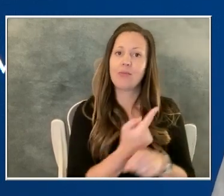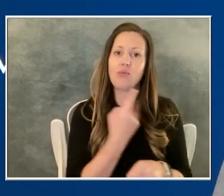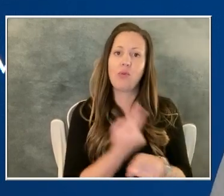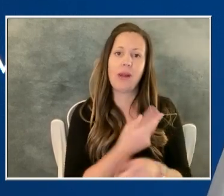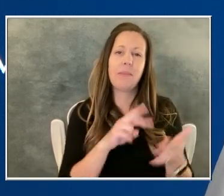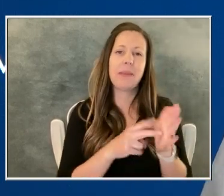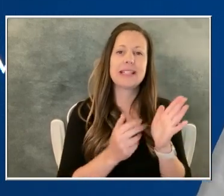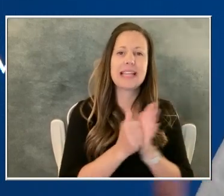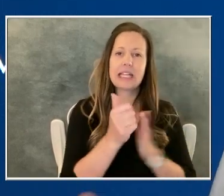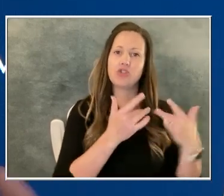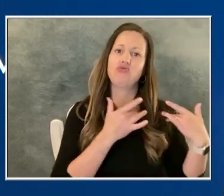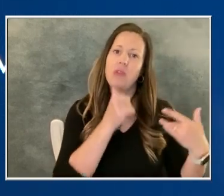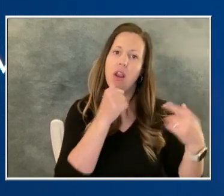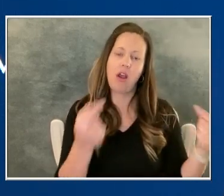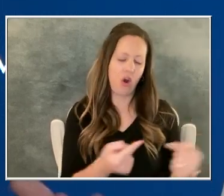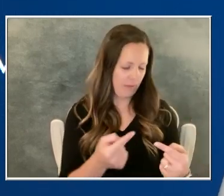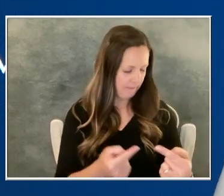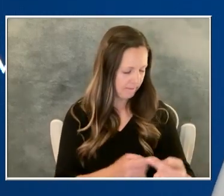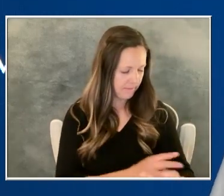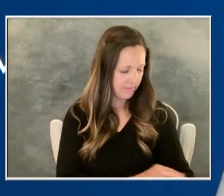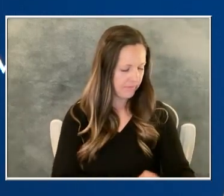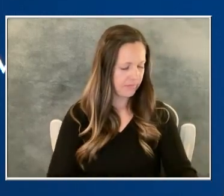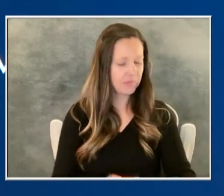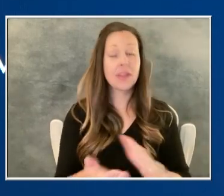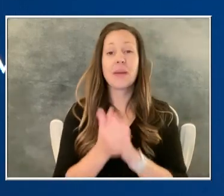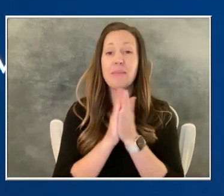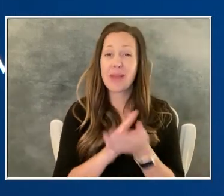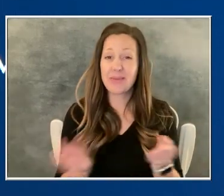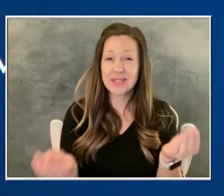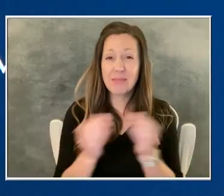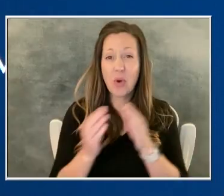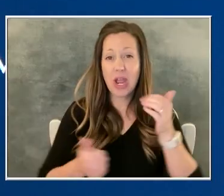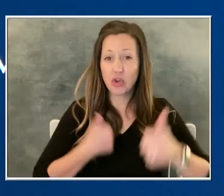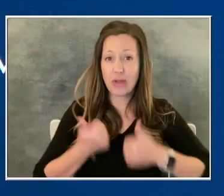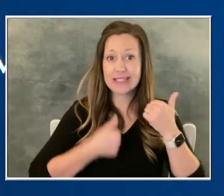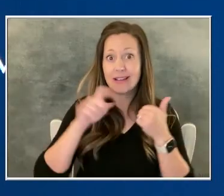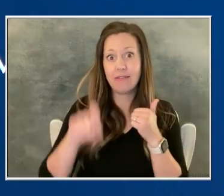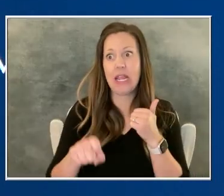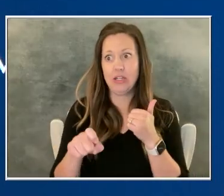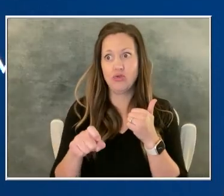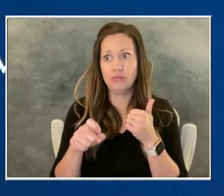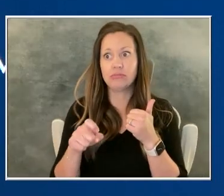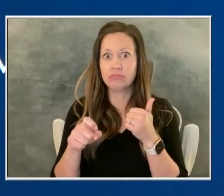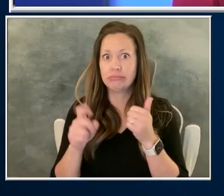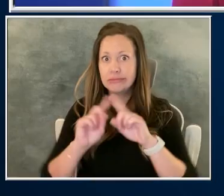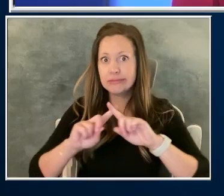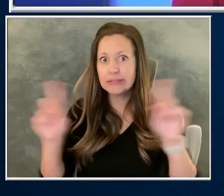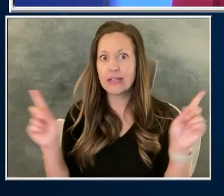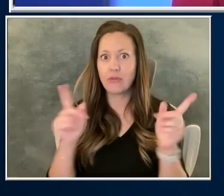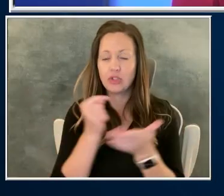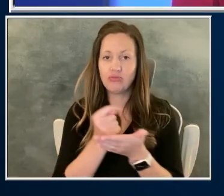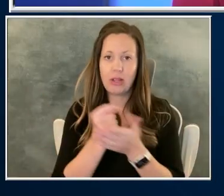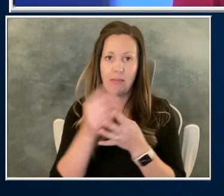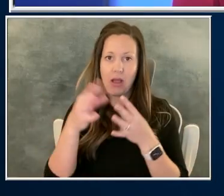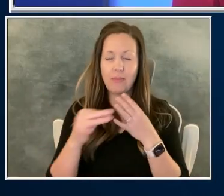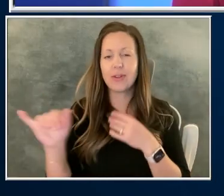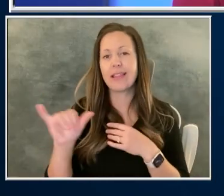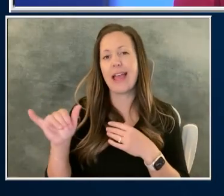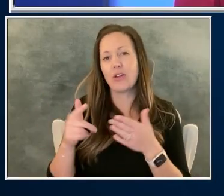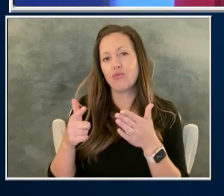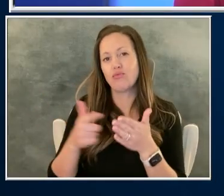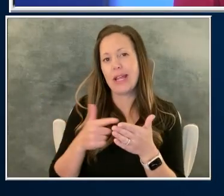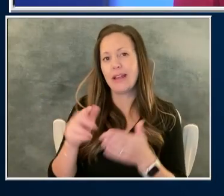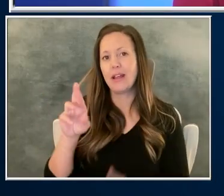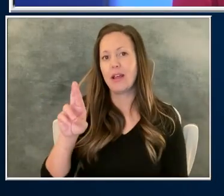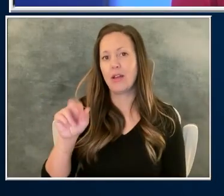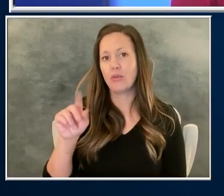them. However, as it becomes more aggressive, then we need to start doing more invasive treatments like surgery or radiation. So we'll discuss radiation and surgery in